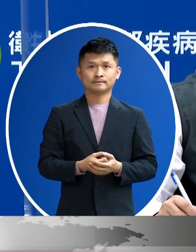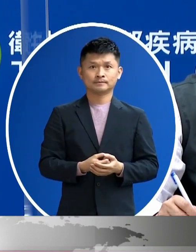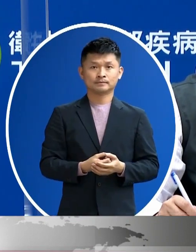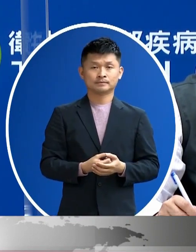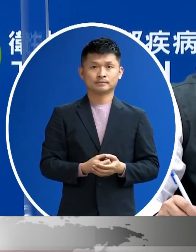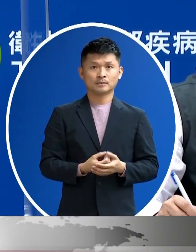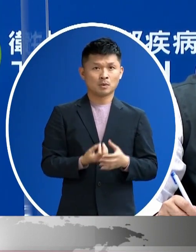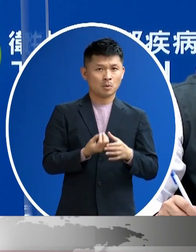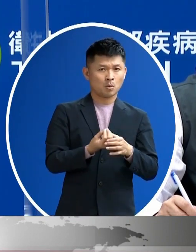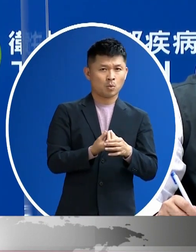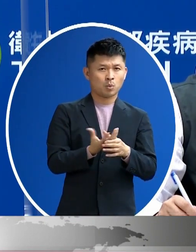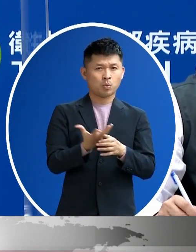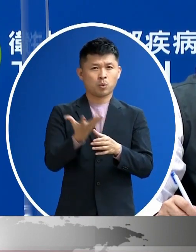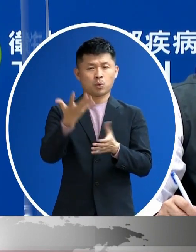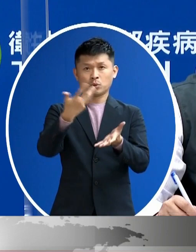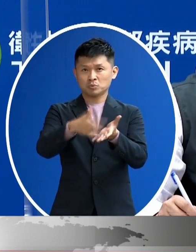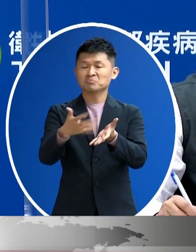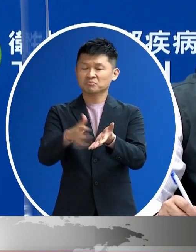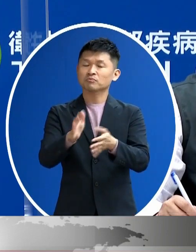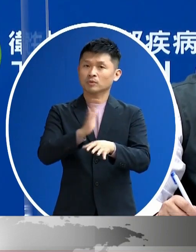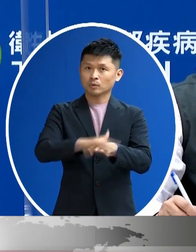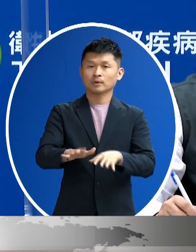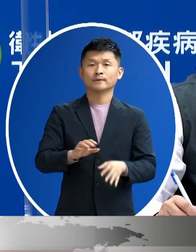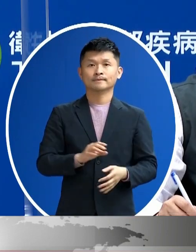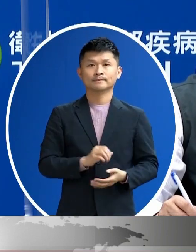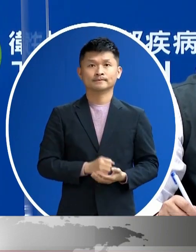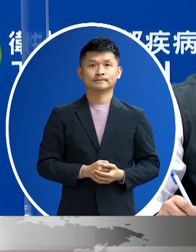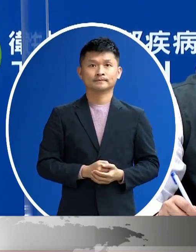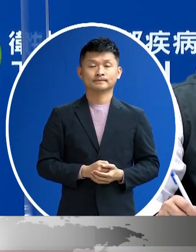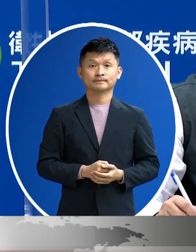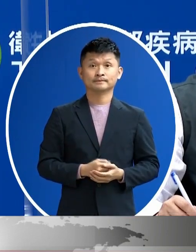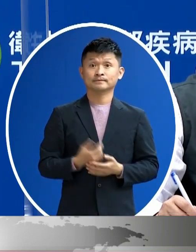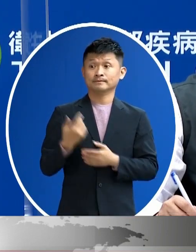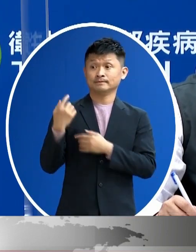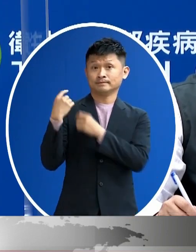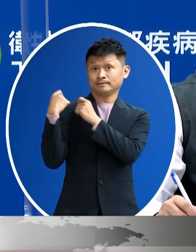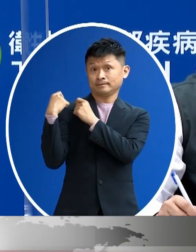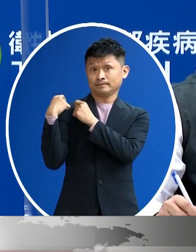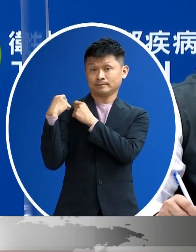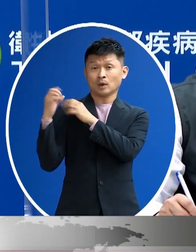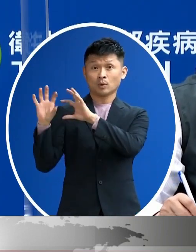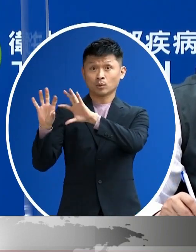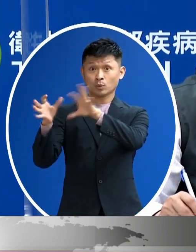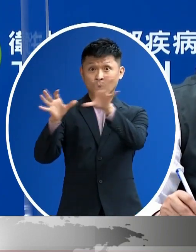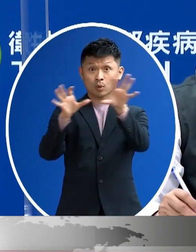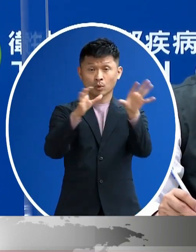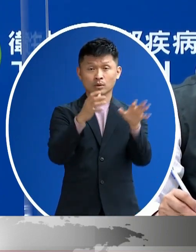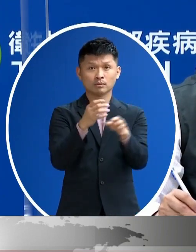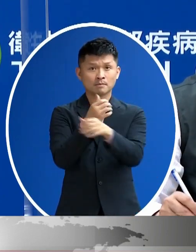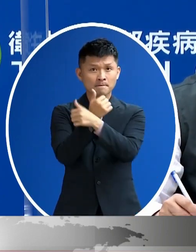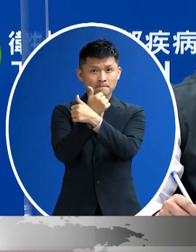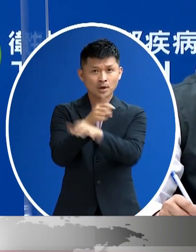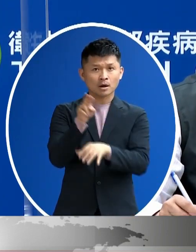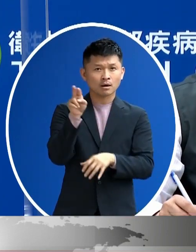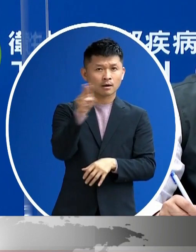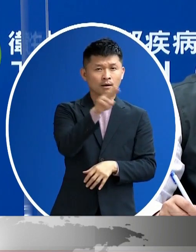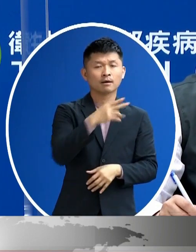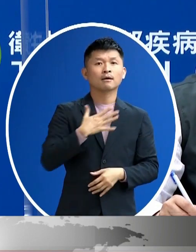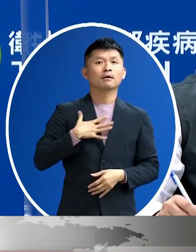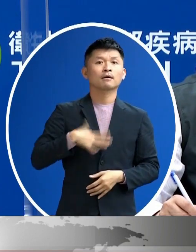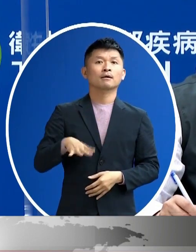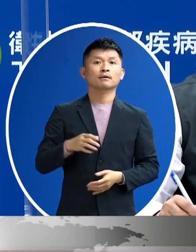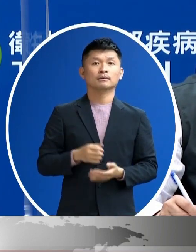Some people say we'll have 1 million infections accumulated eventually. That's not entirely impossible, but we will try to keep it